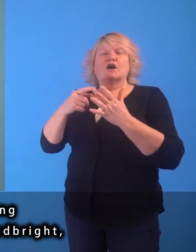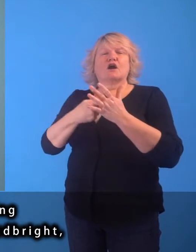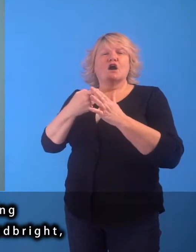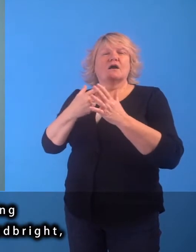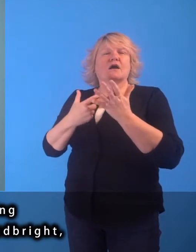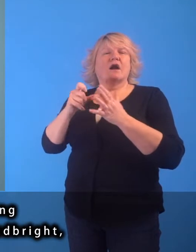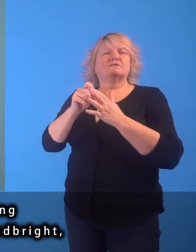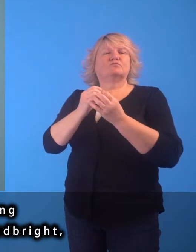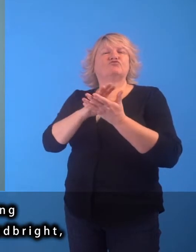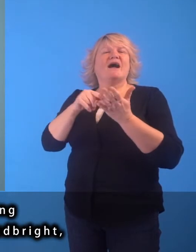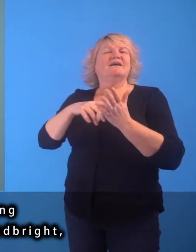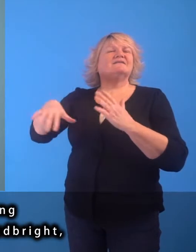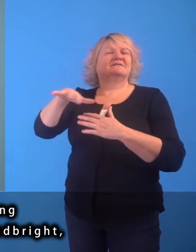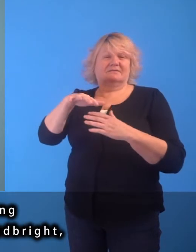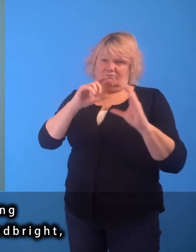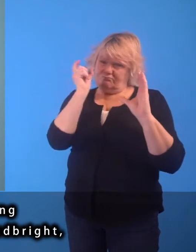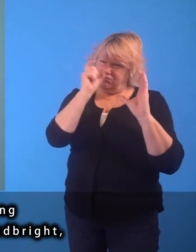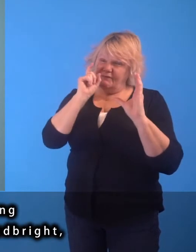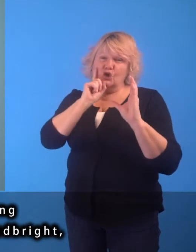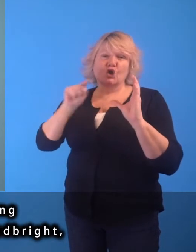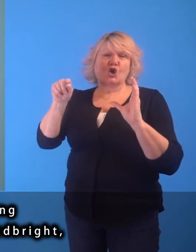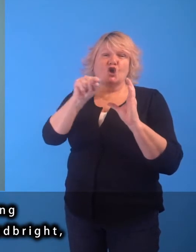taking numerous photos of girls in Kukubri,